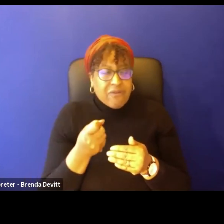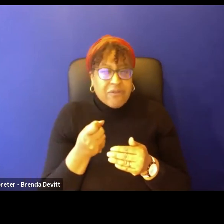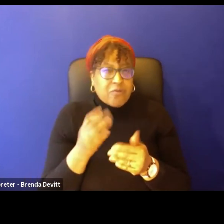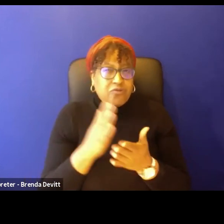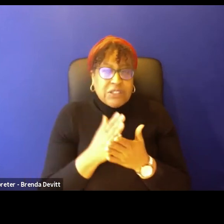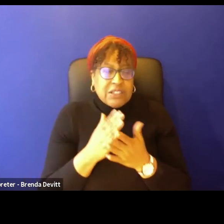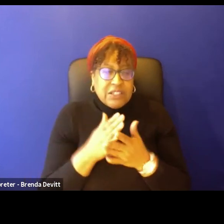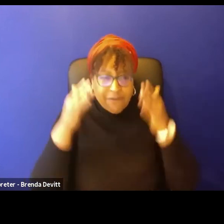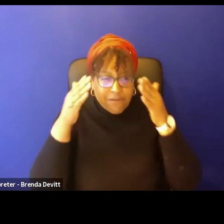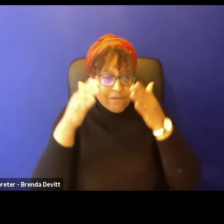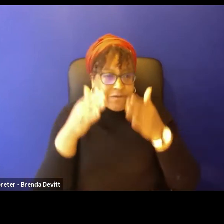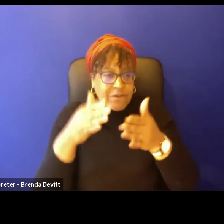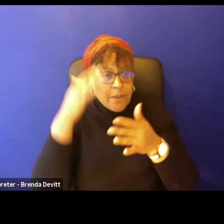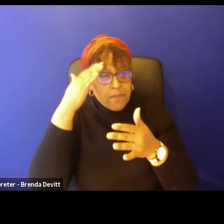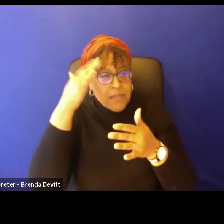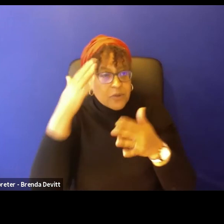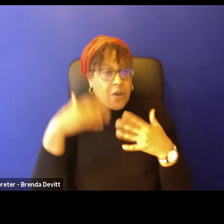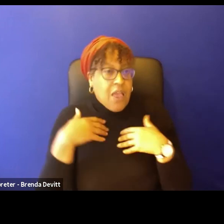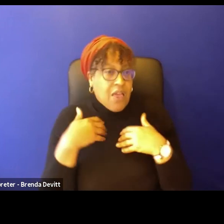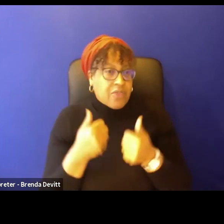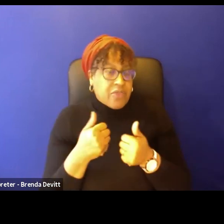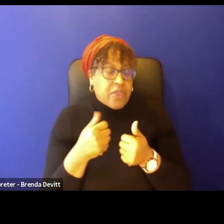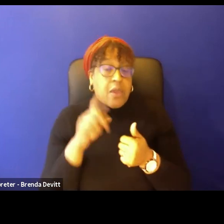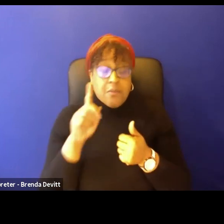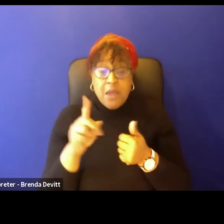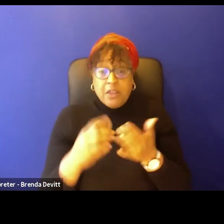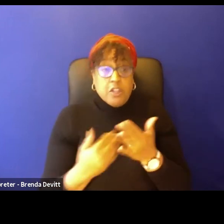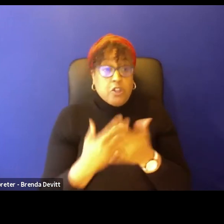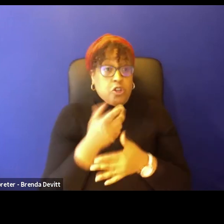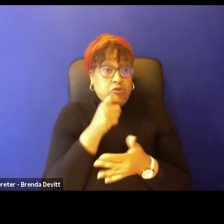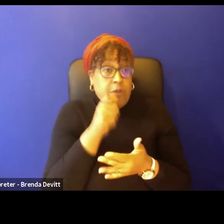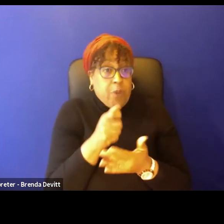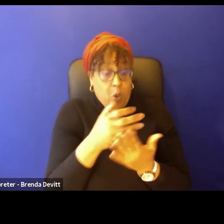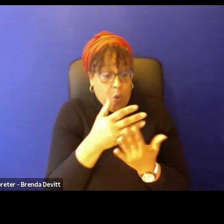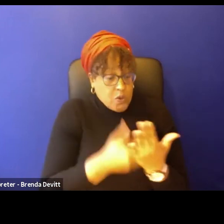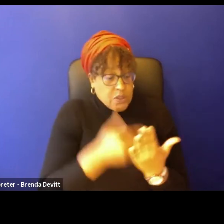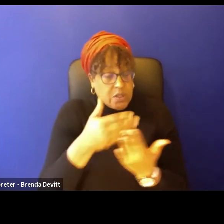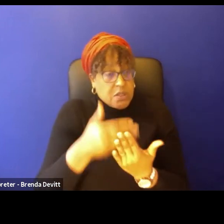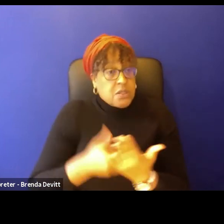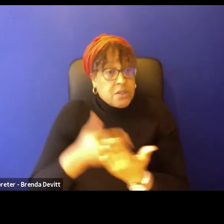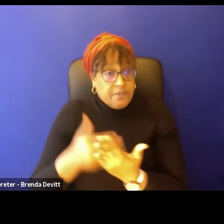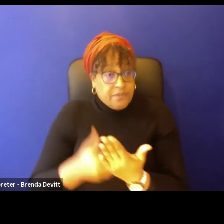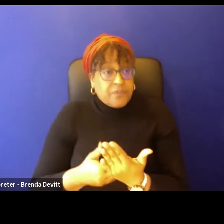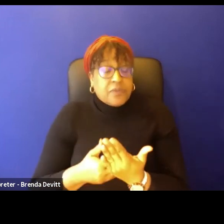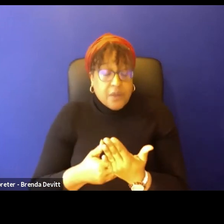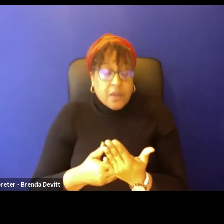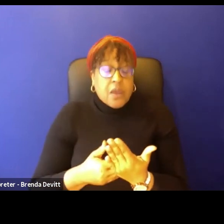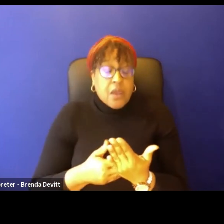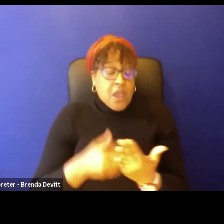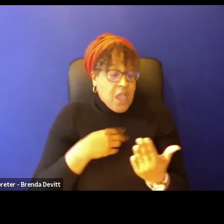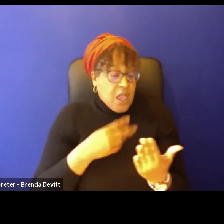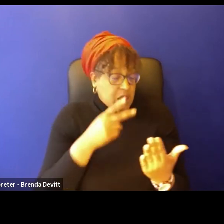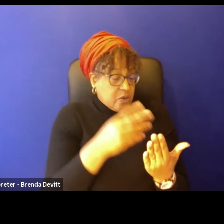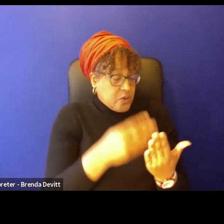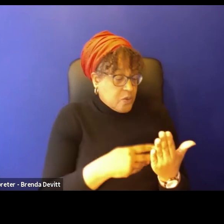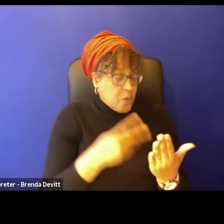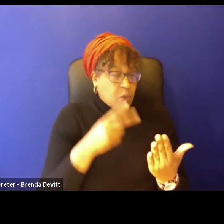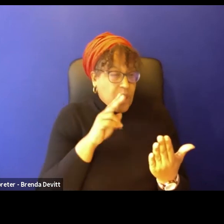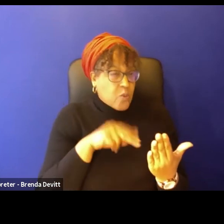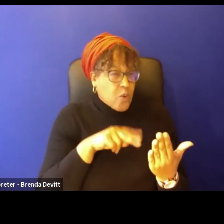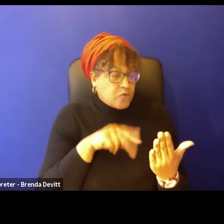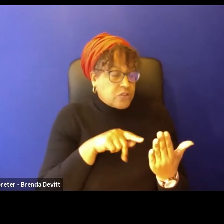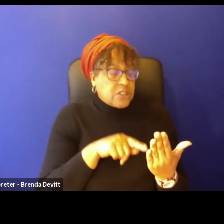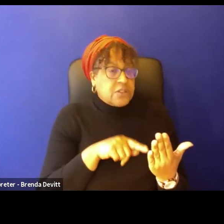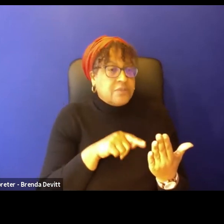health. But there's new reports coming out all the time that we're clearly keeping our eye on, and will add to our